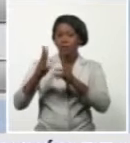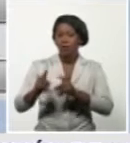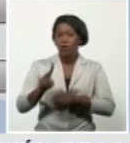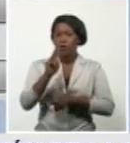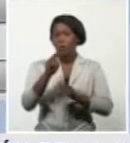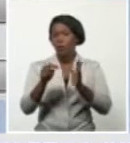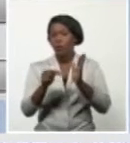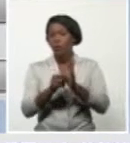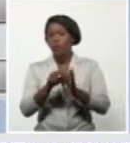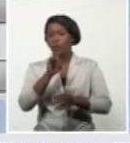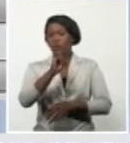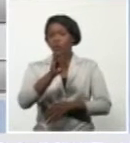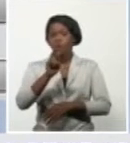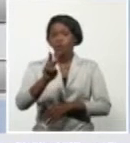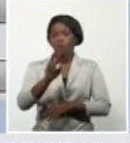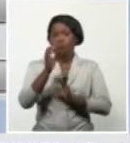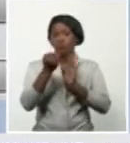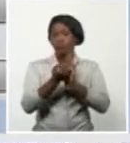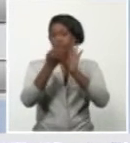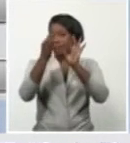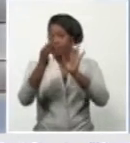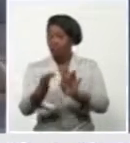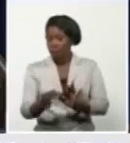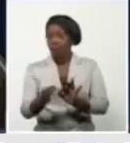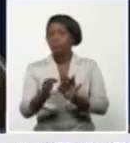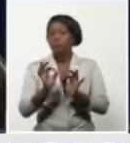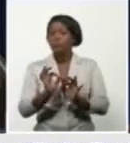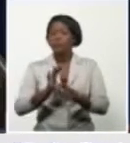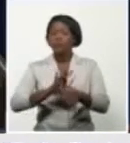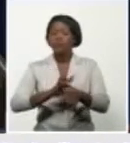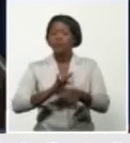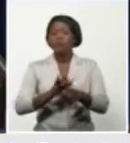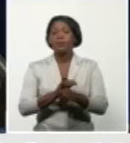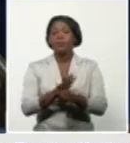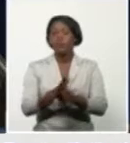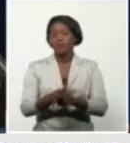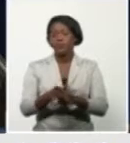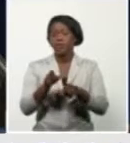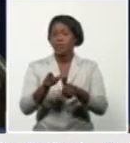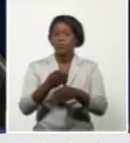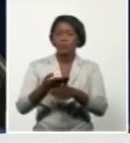and 2,092 people have tested positive with COVID-19,